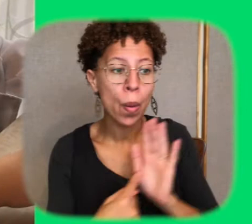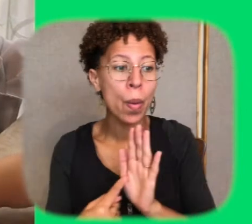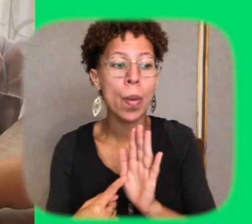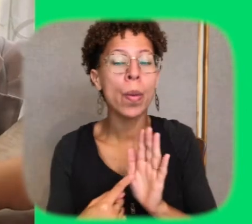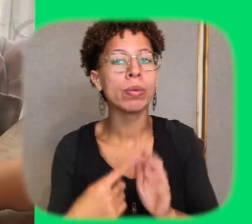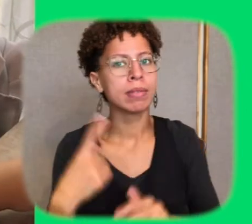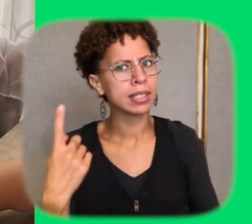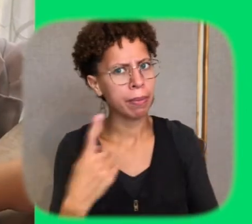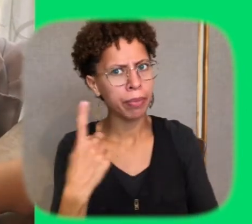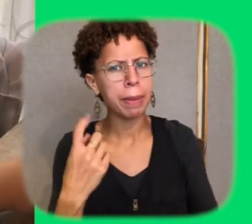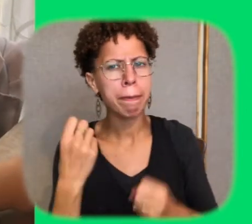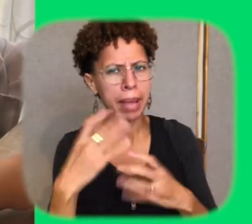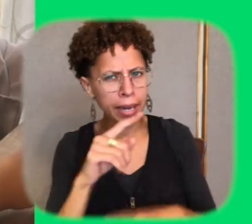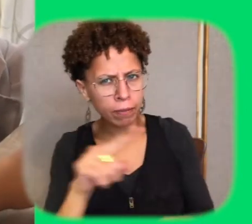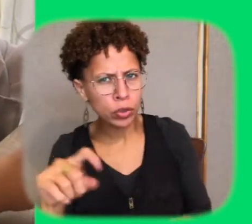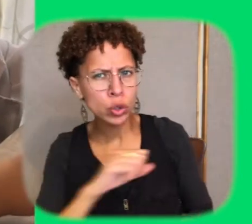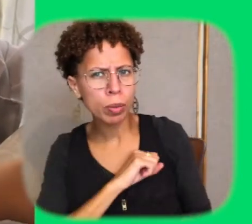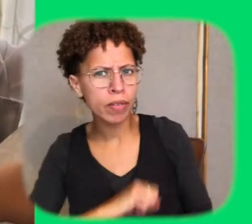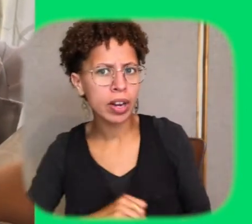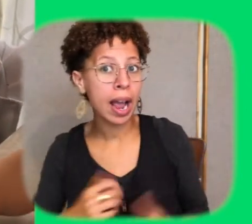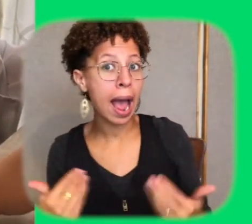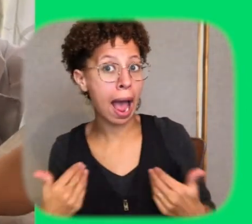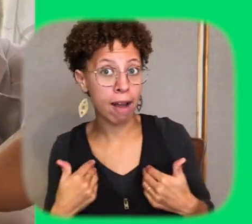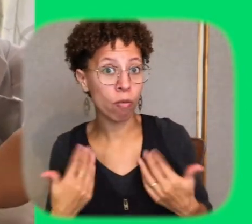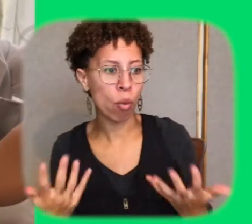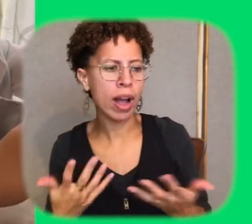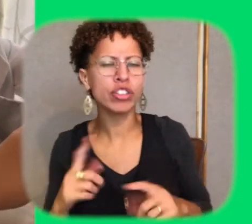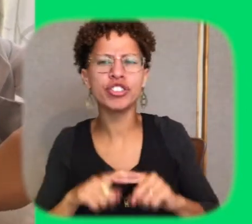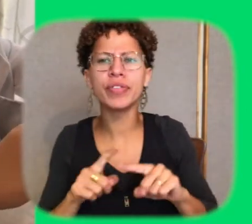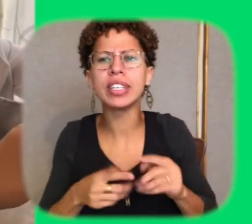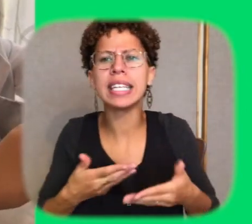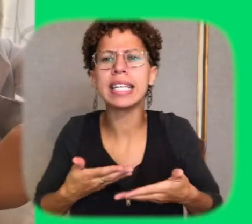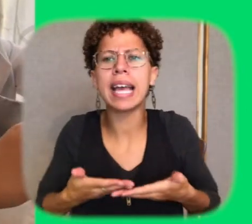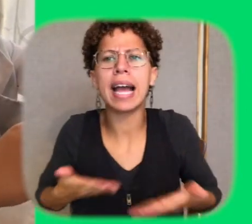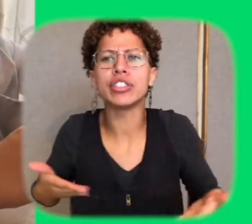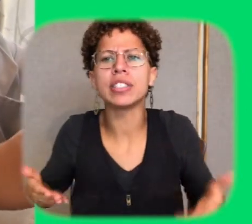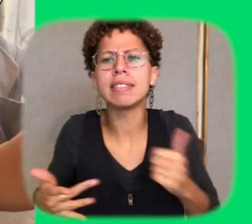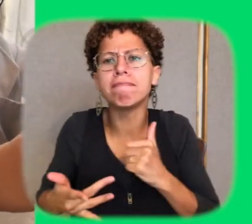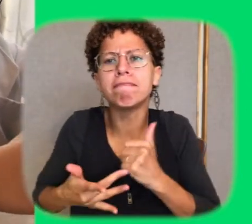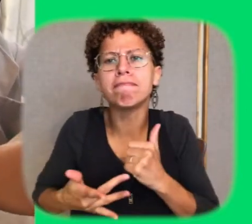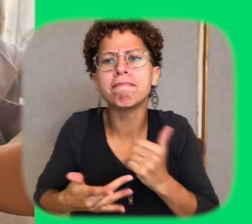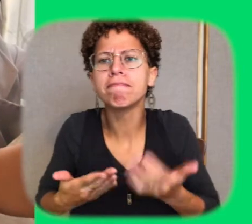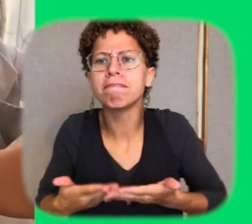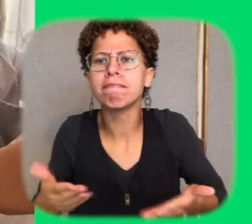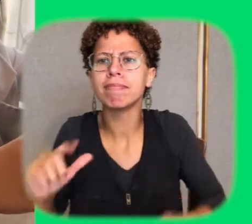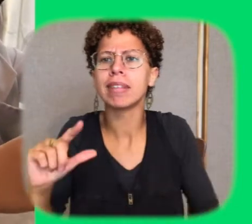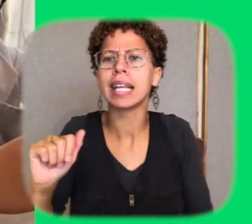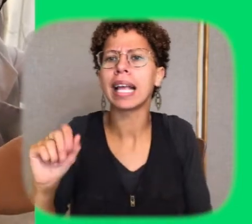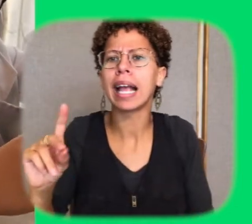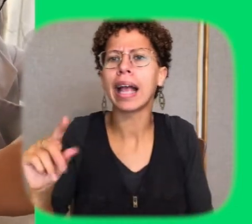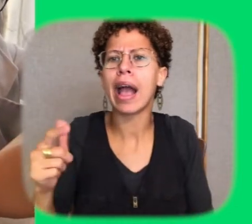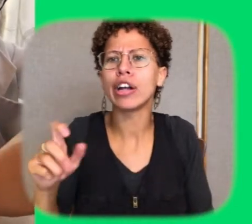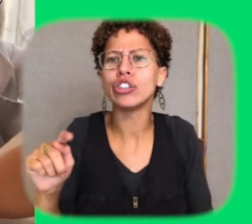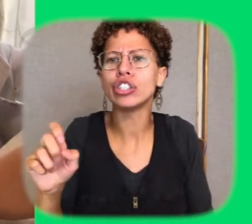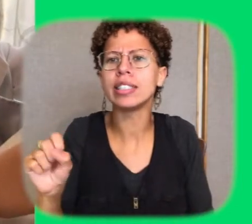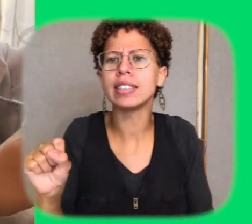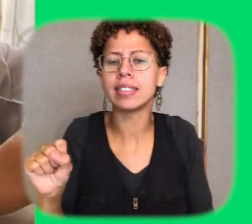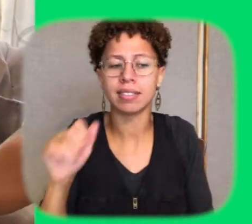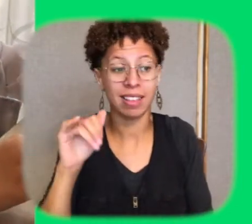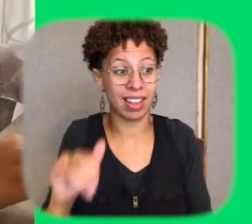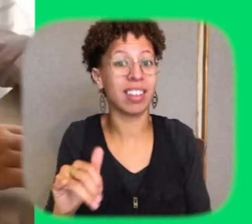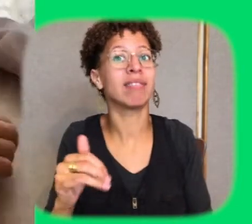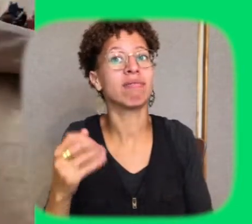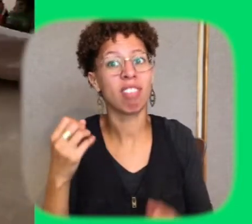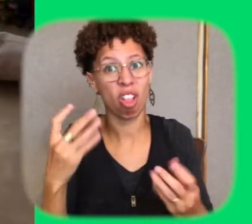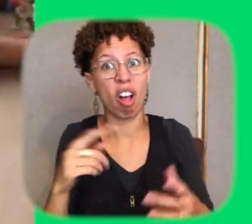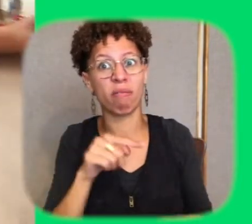that's gadgets. And gadgets are very common for superheroes, and they have a lot to do with science. So what did you